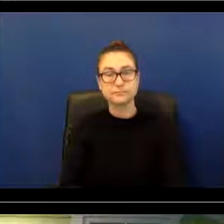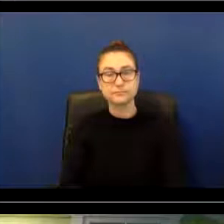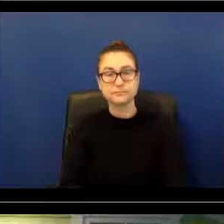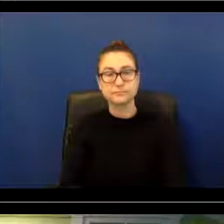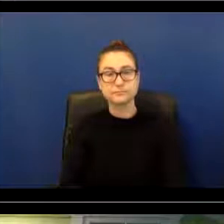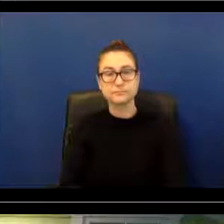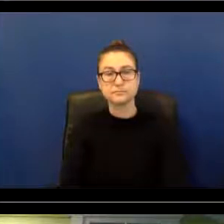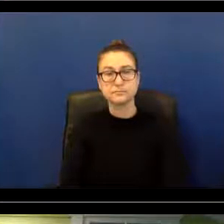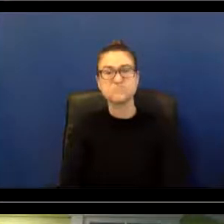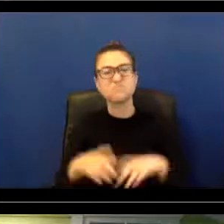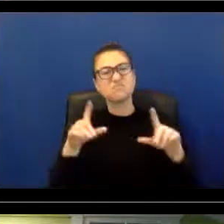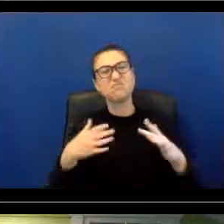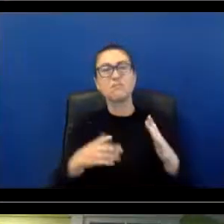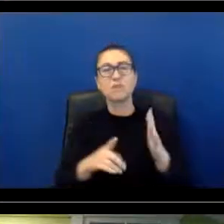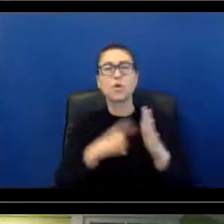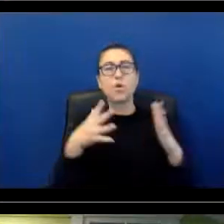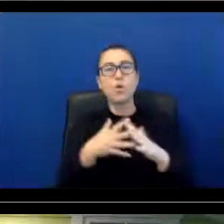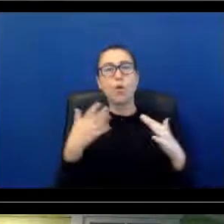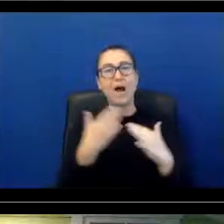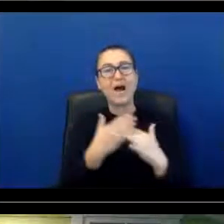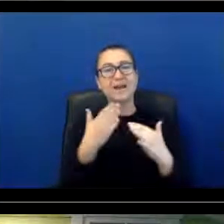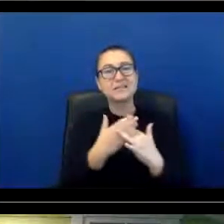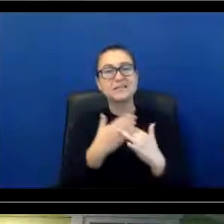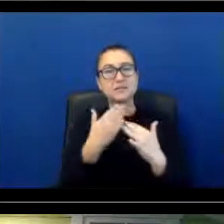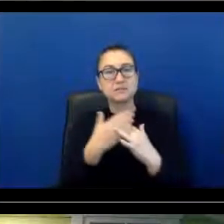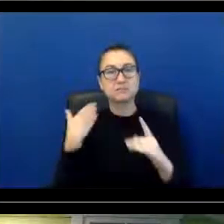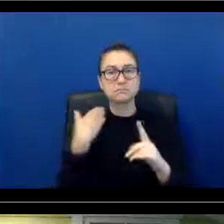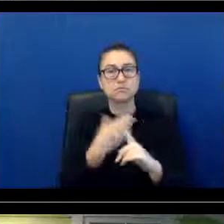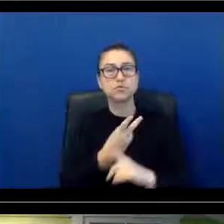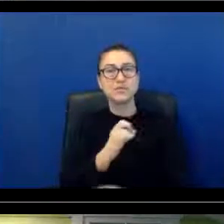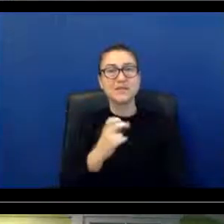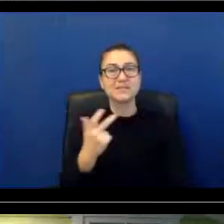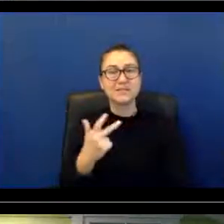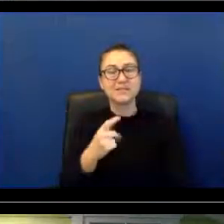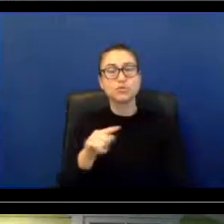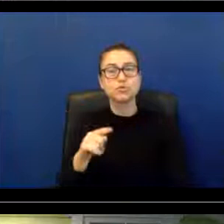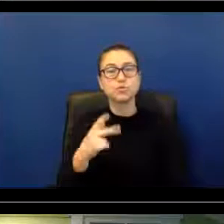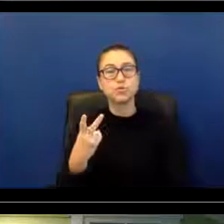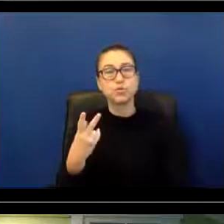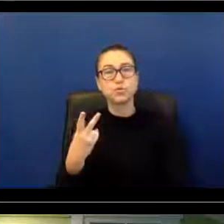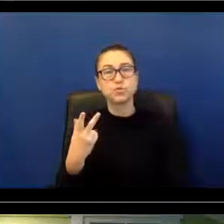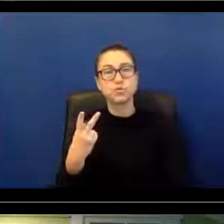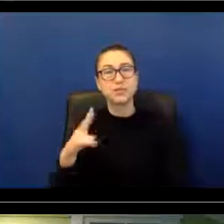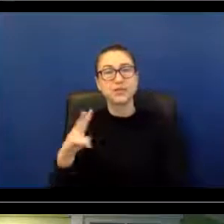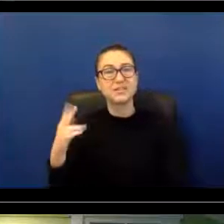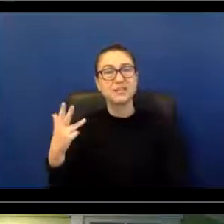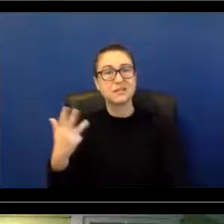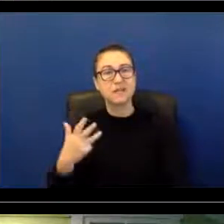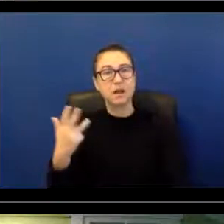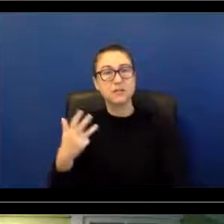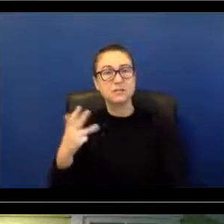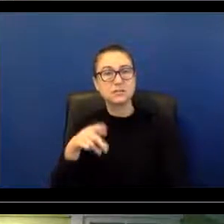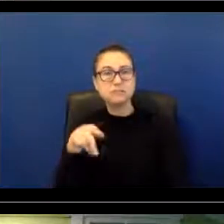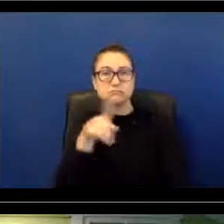that LawAccess encountered in 2018 to 19. The greatest